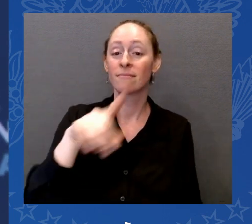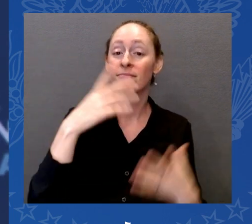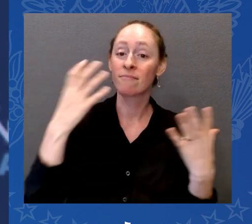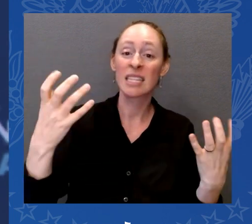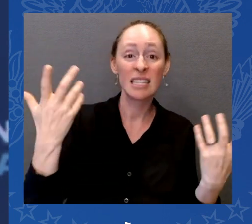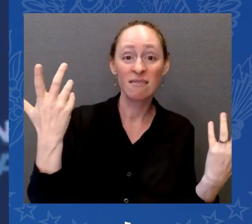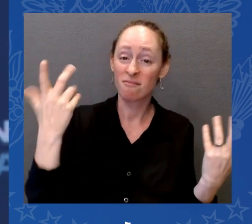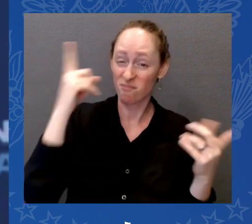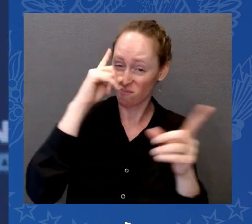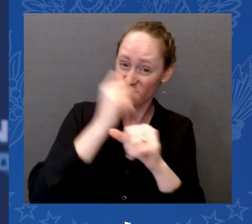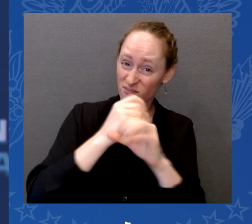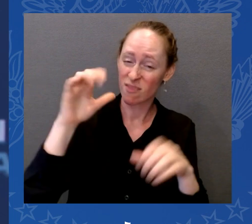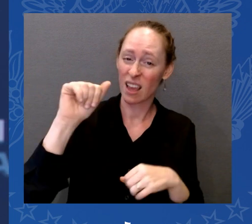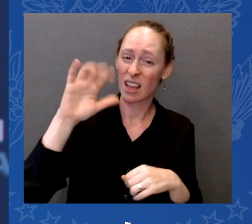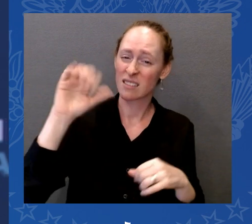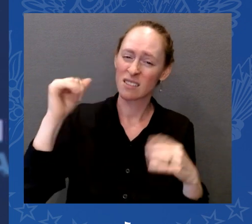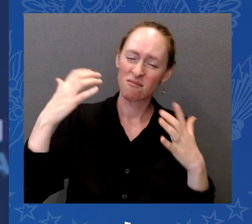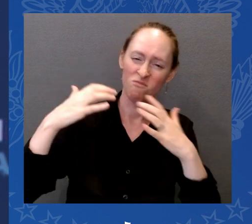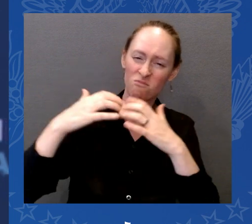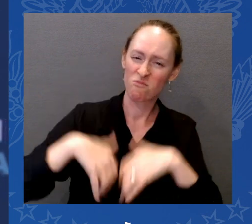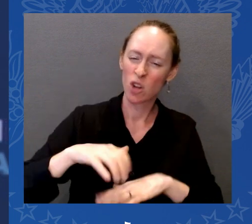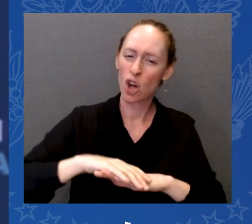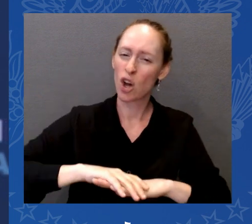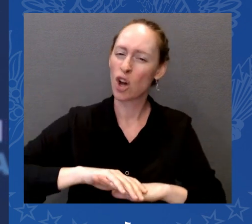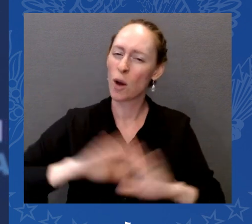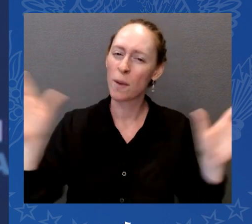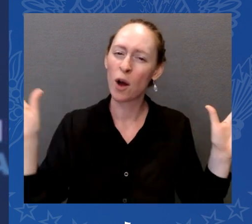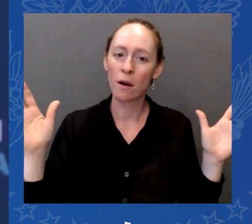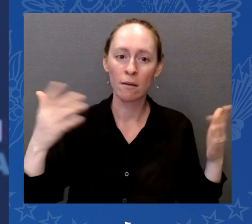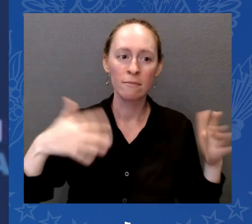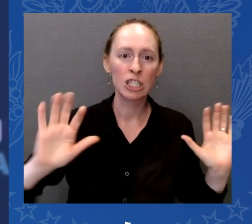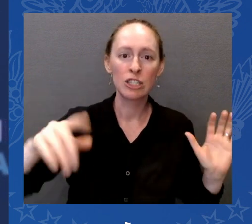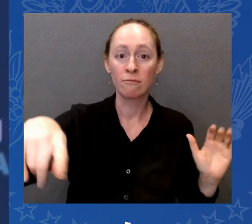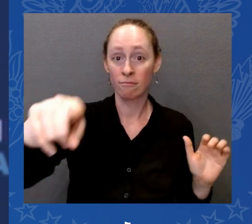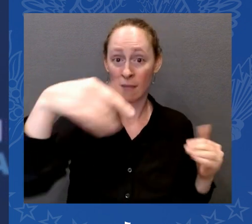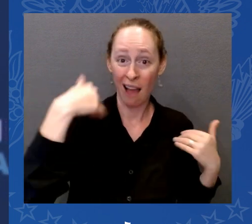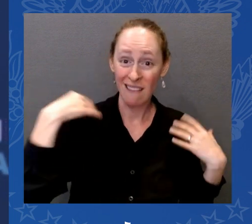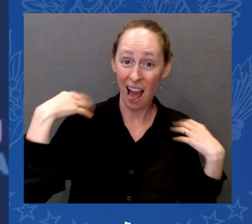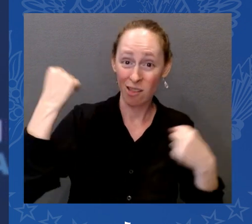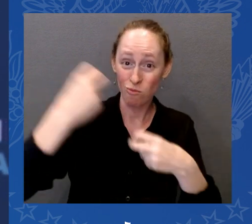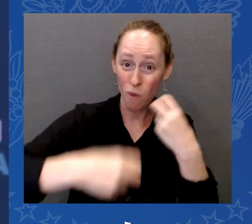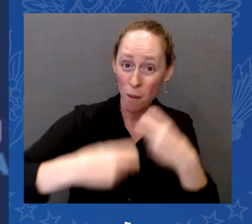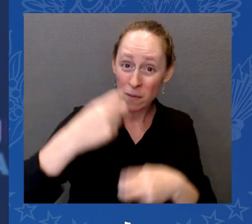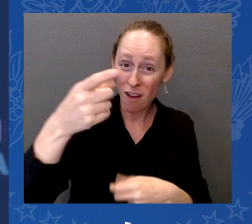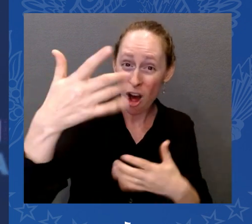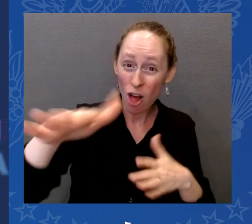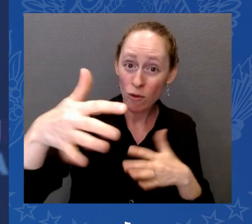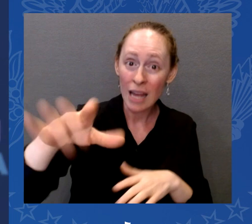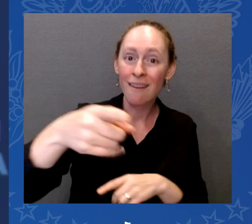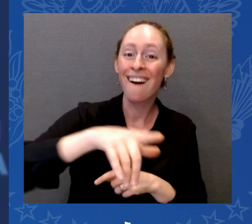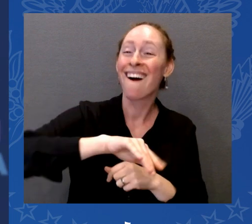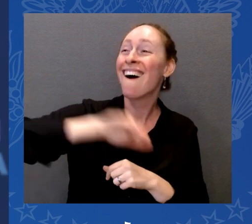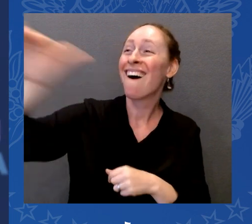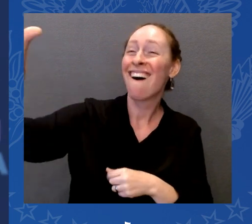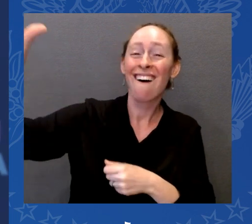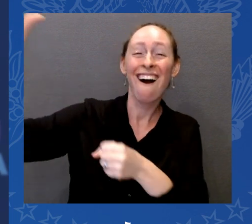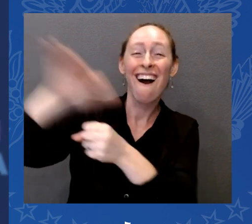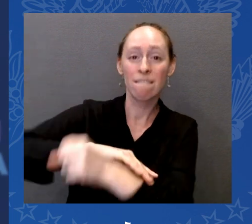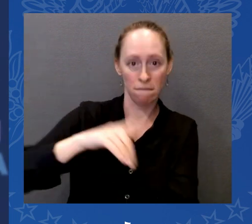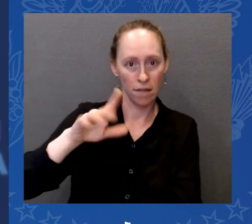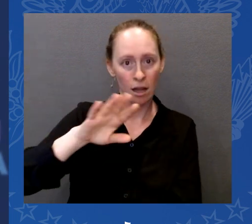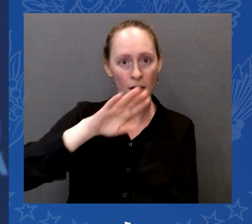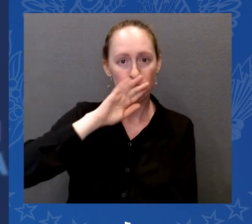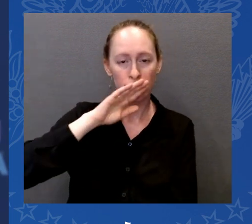conditions who can't otherwise get insurance will lose even that insurance because they have a pre-existing condition.